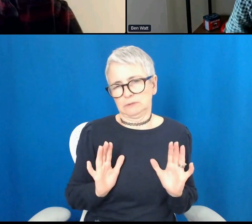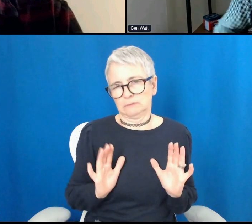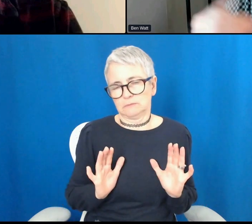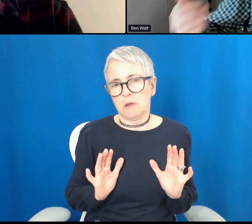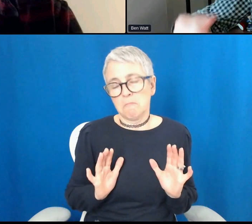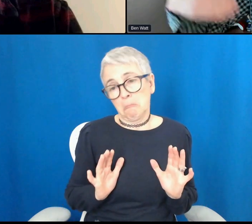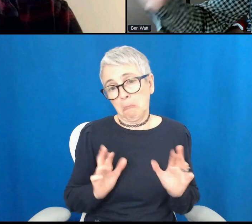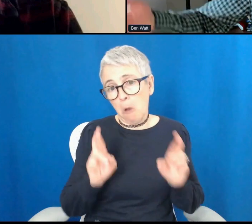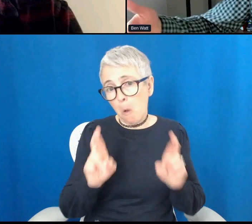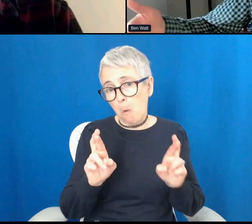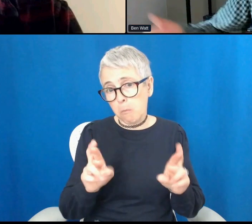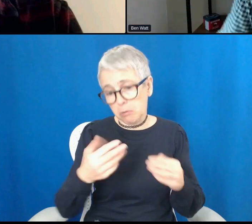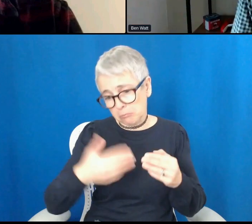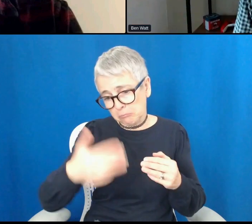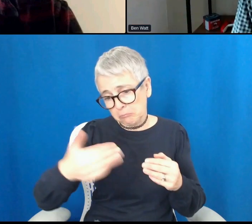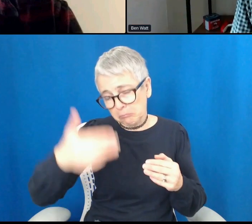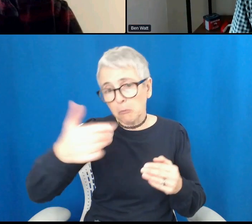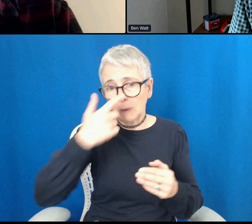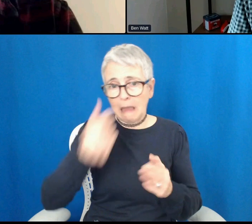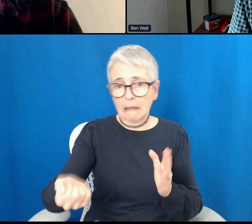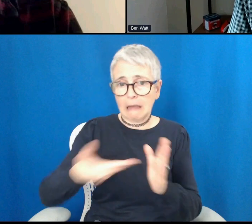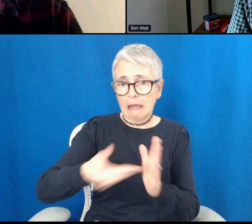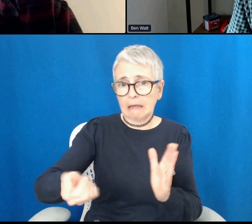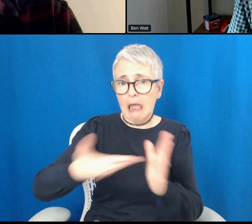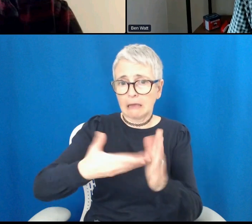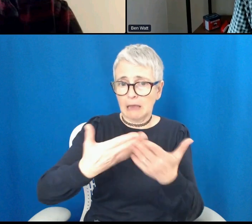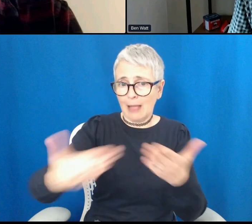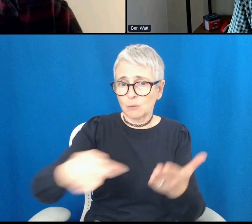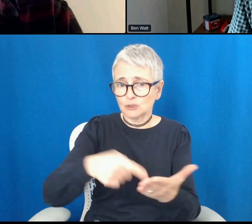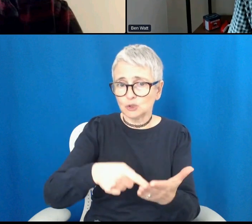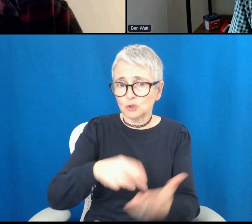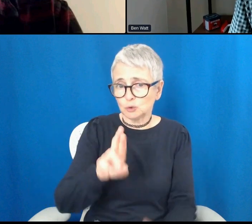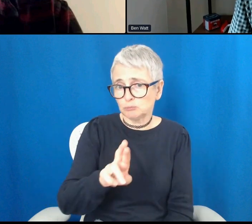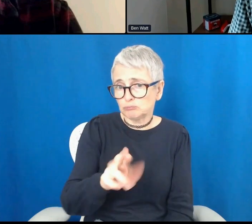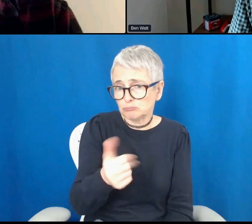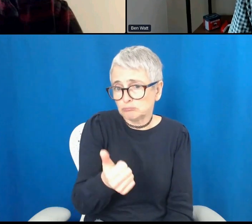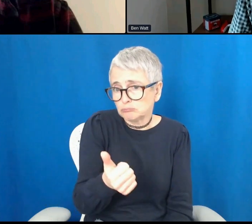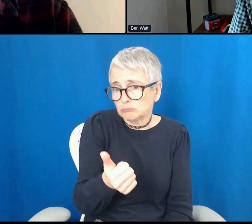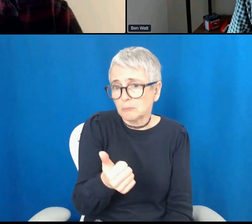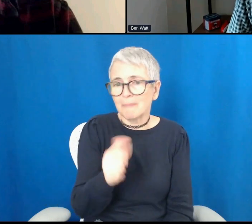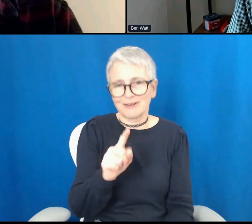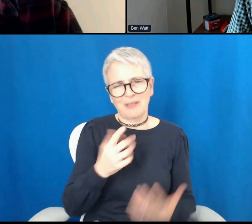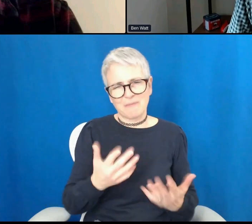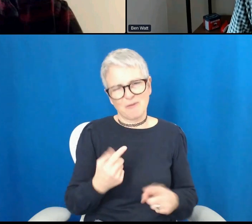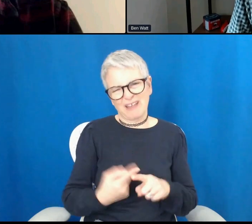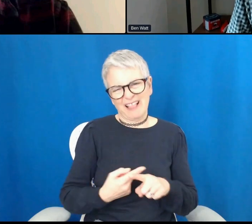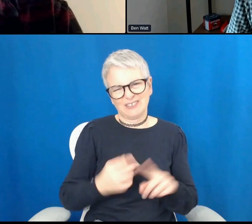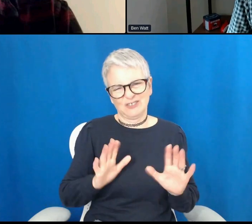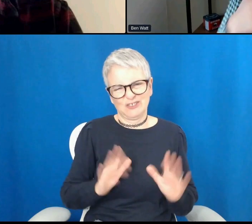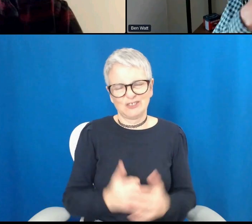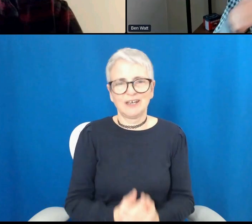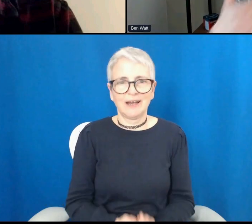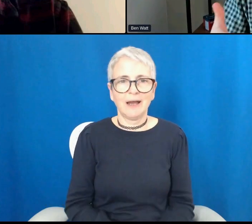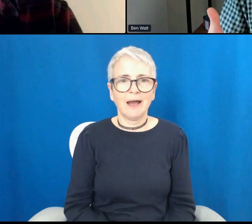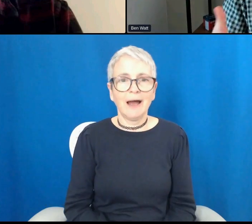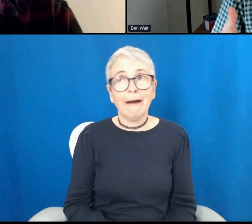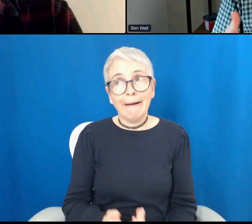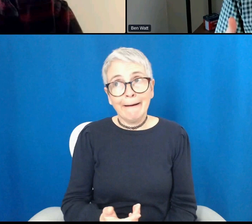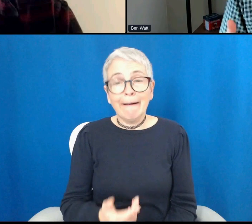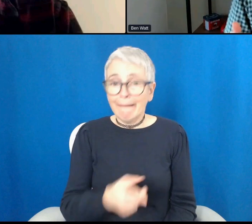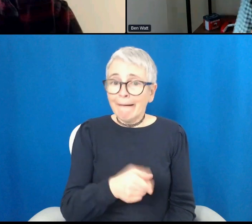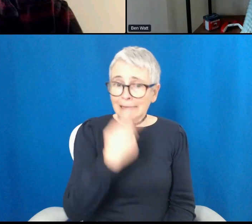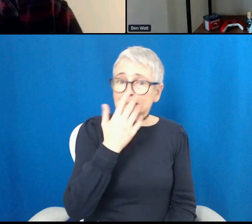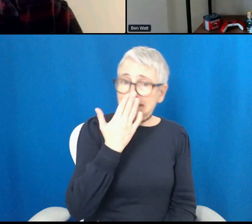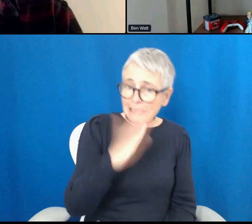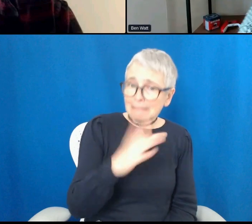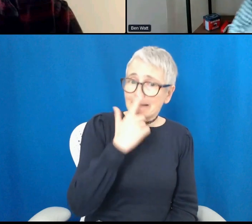hope that over time we'll see more languages in that feature, but yeah, unfortunately, just English. It quotes with my Scottish accent version